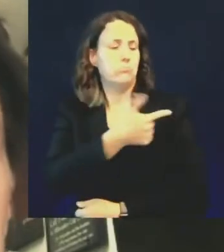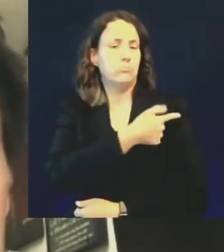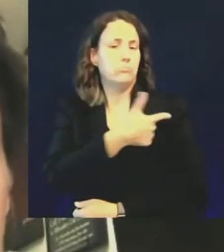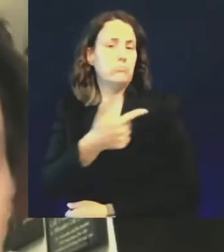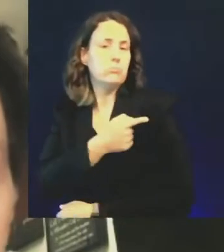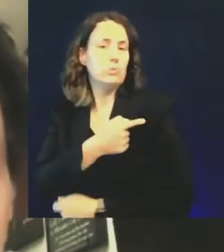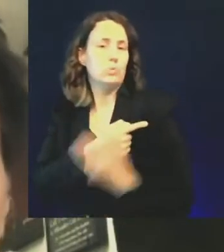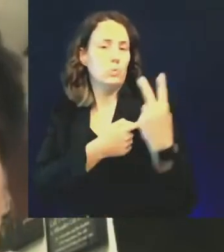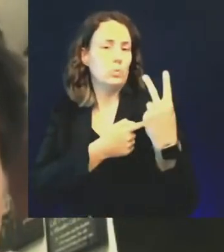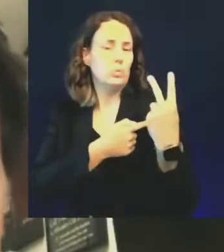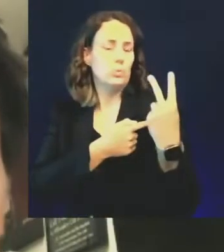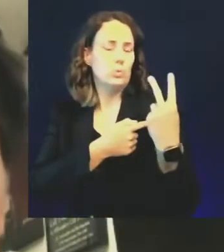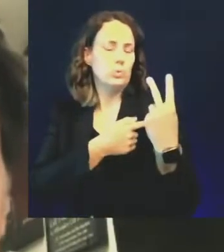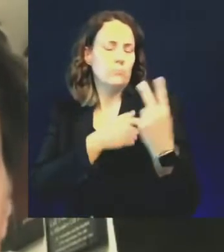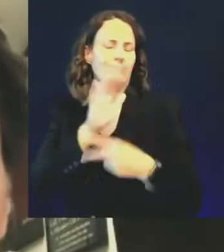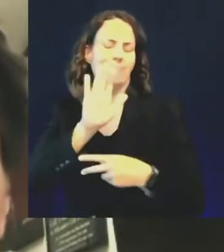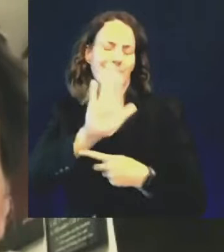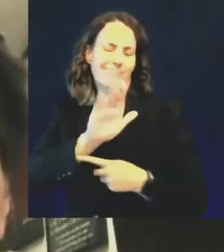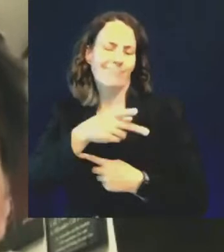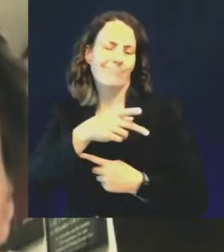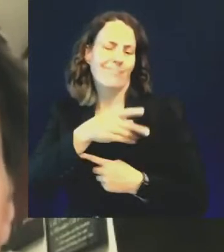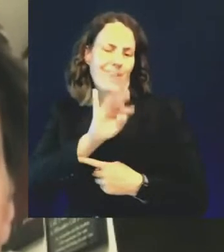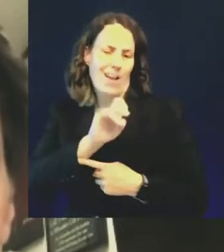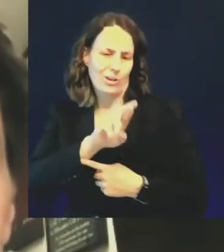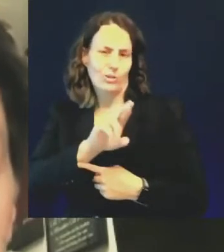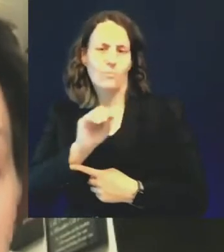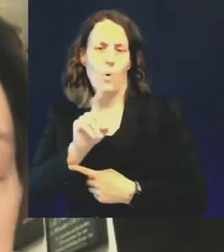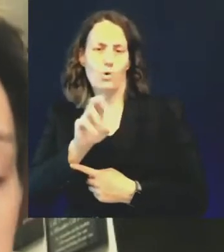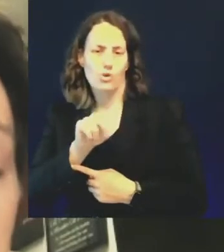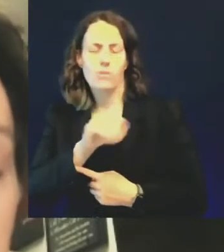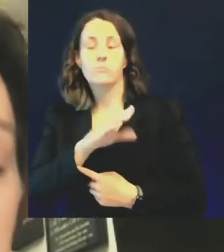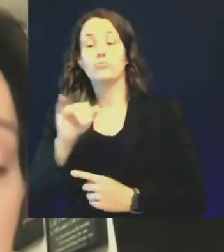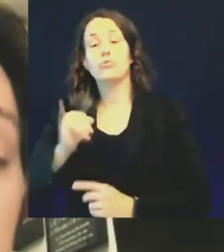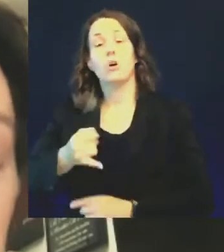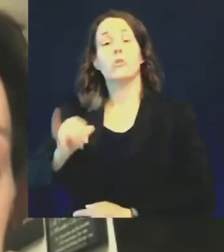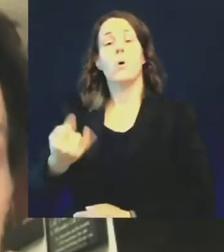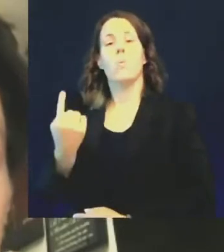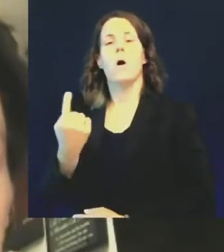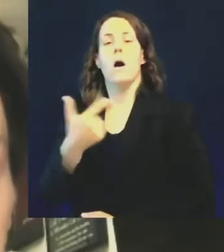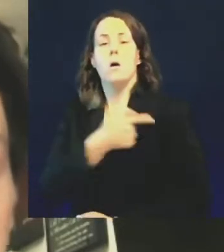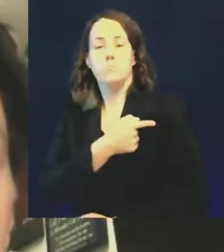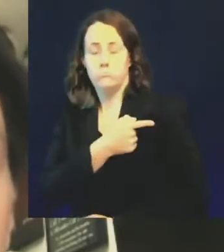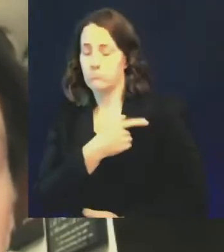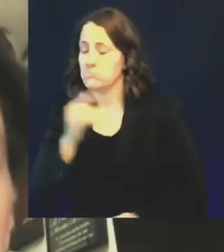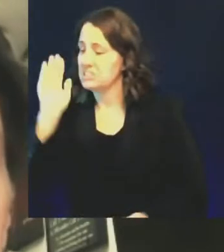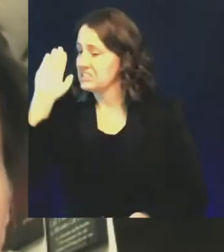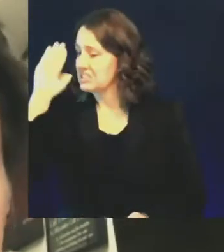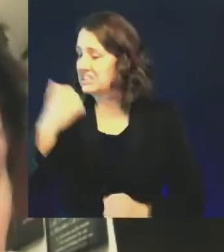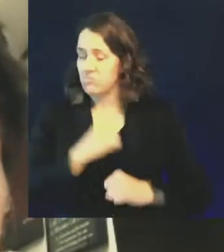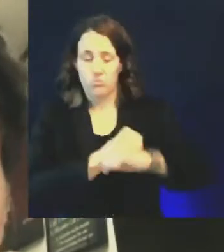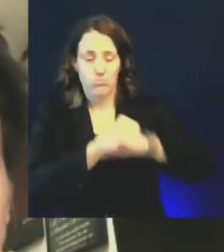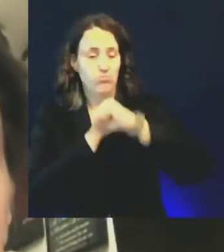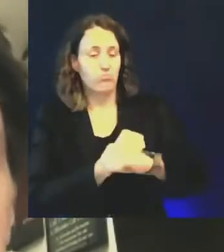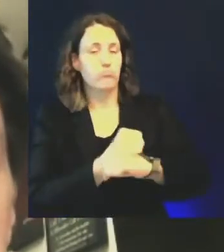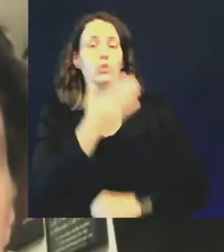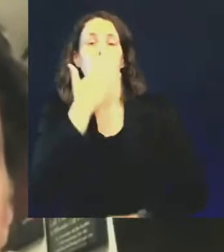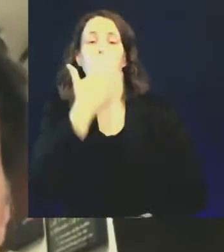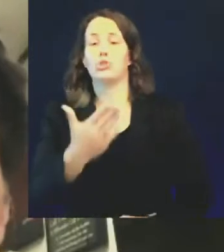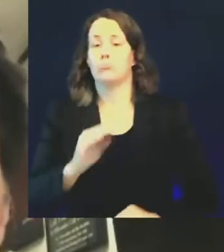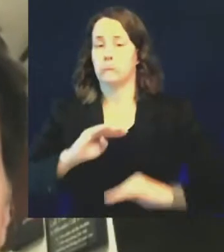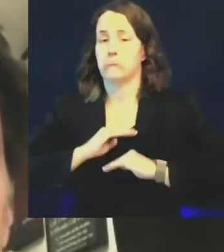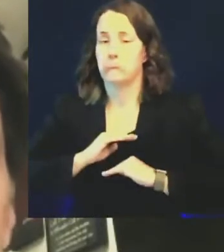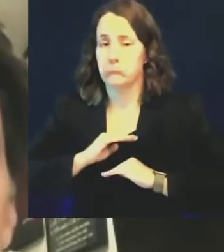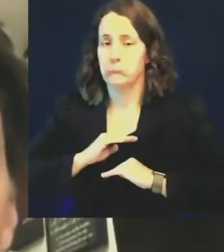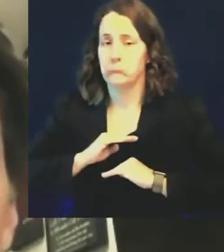are strongly protective and highly effective against all known circulating variants. So there is no recommendation to get a